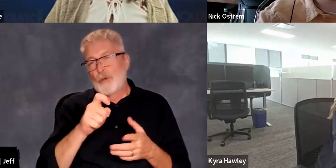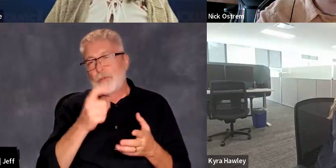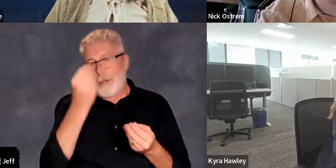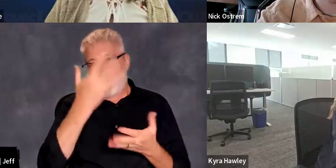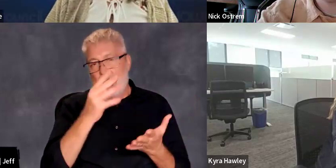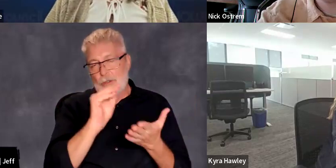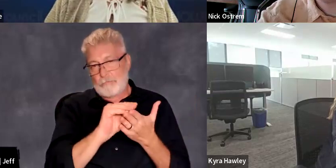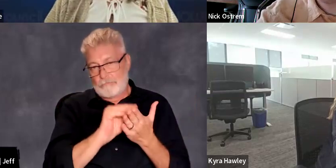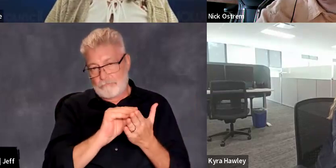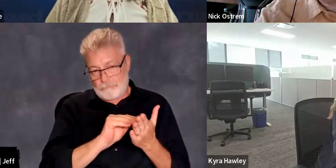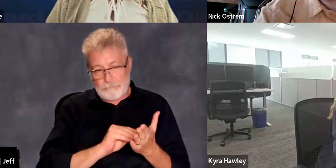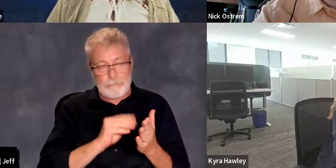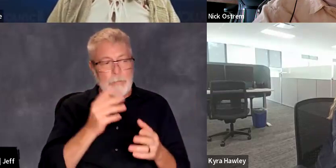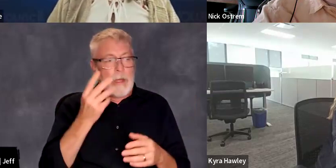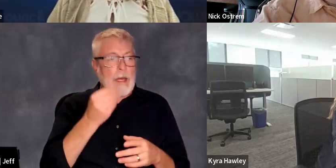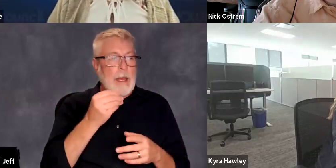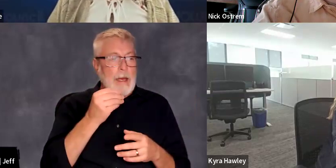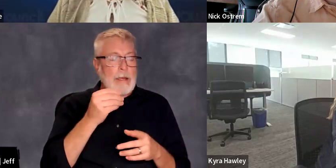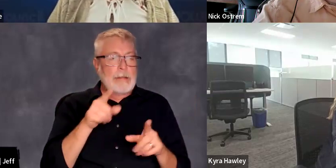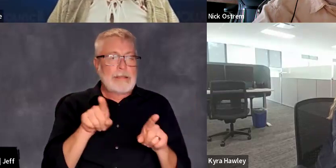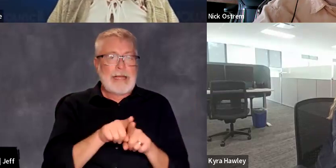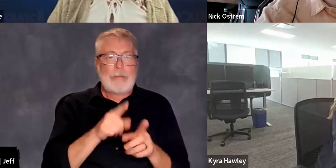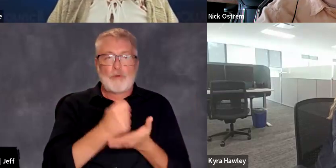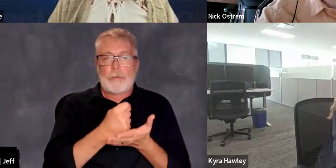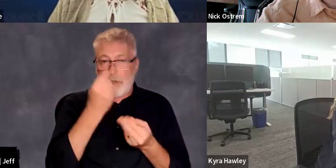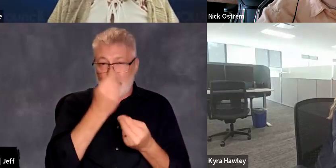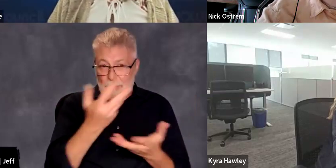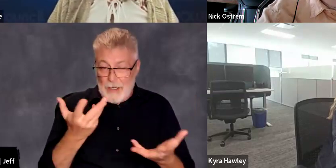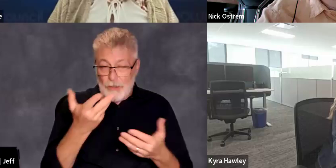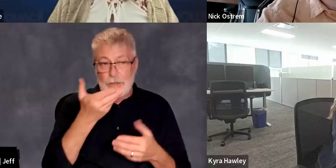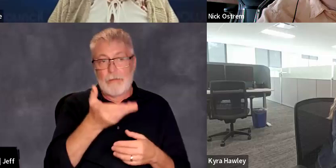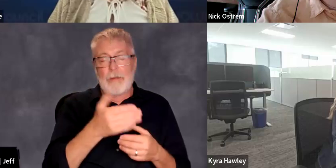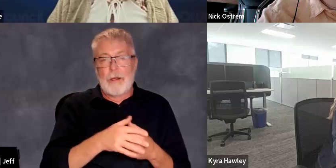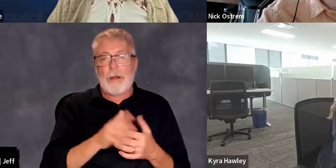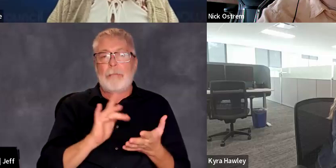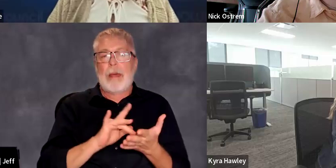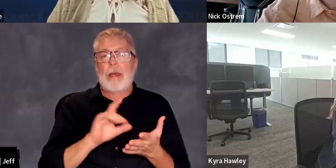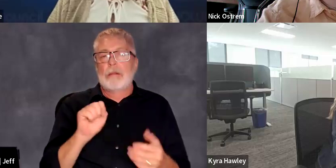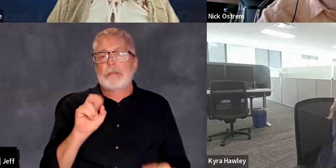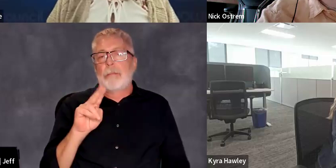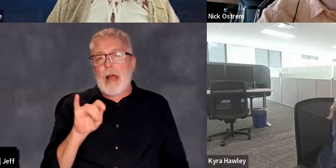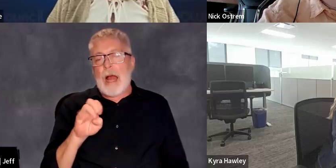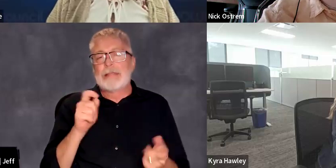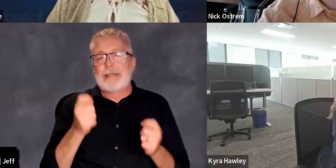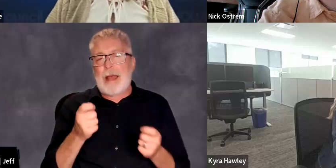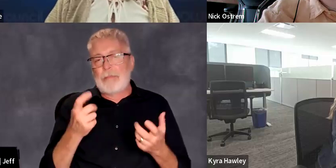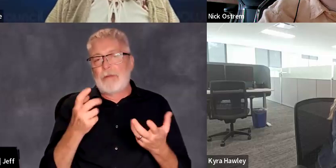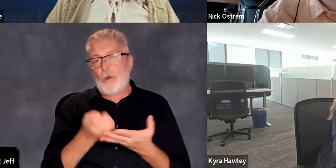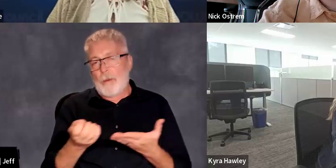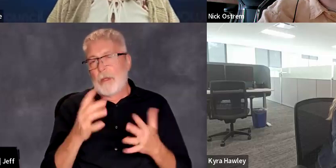exact same treatment information, medical supplies, adaptive equipment, etc.